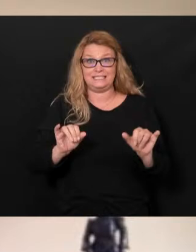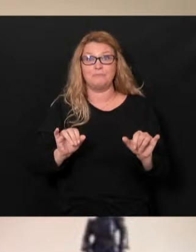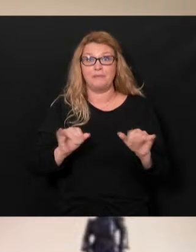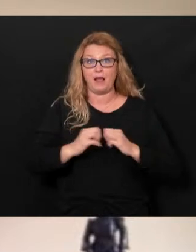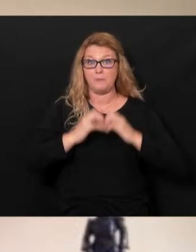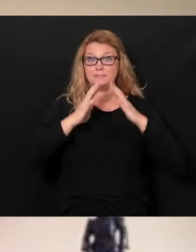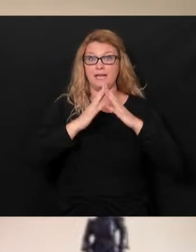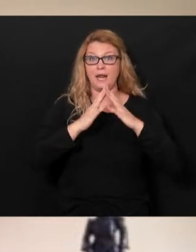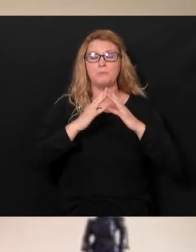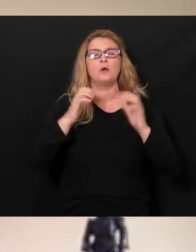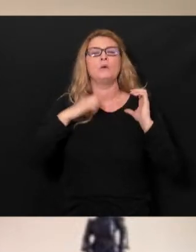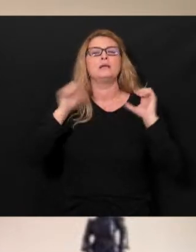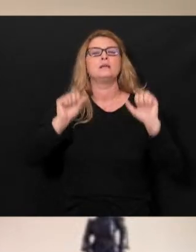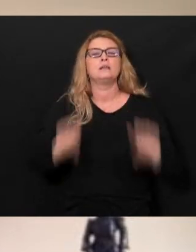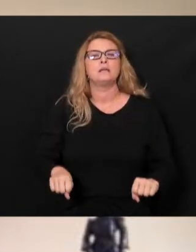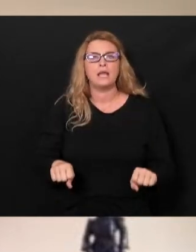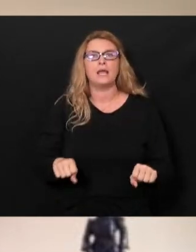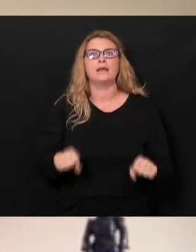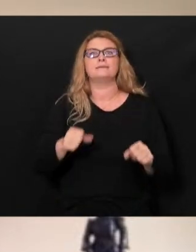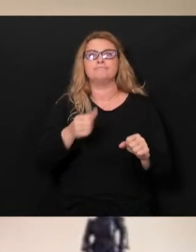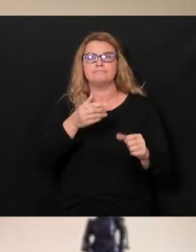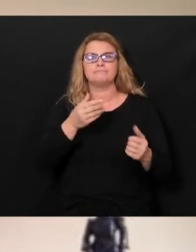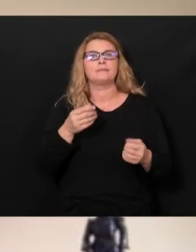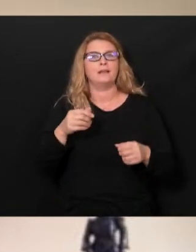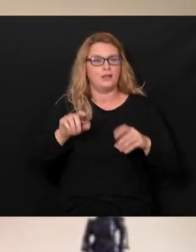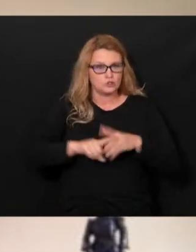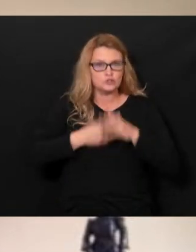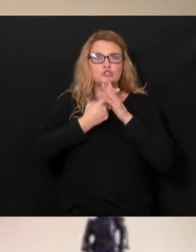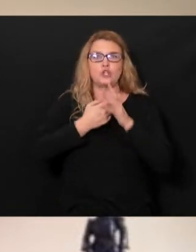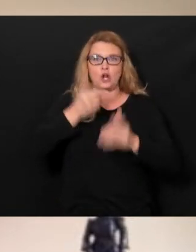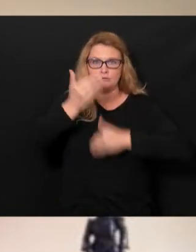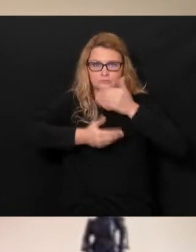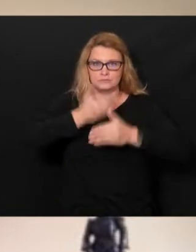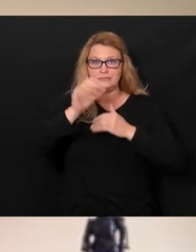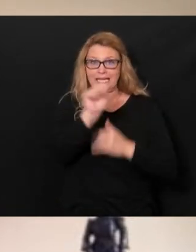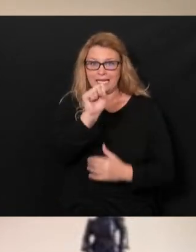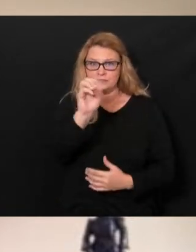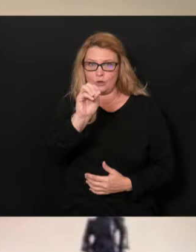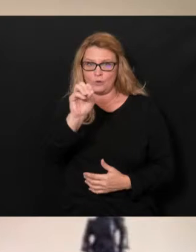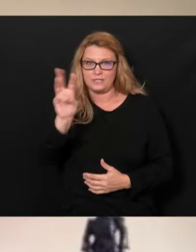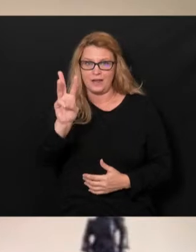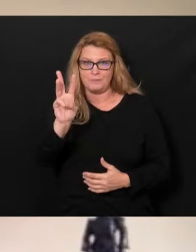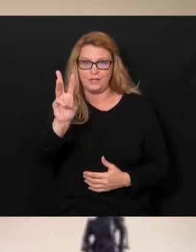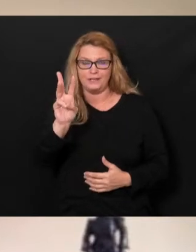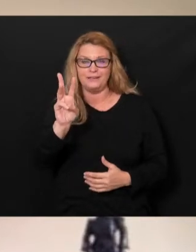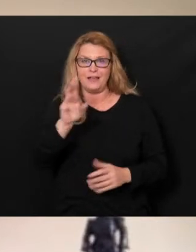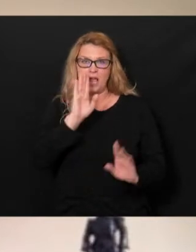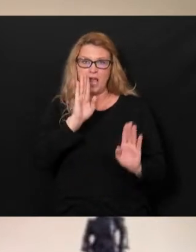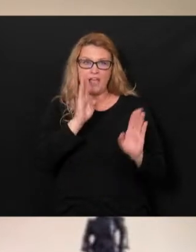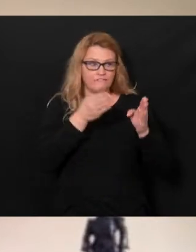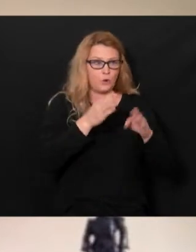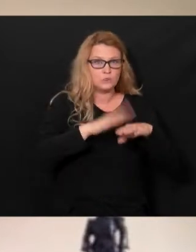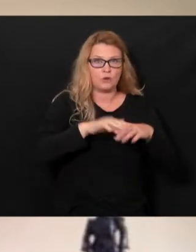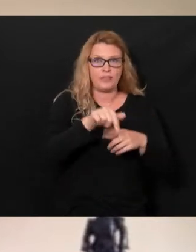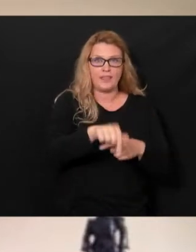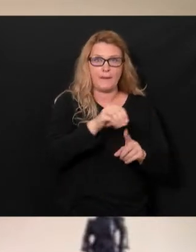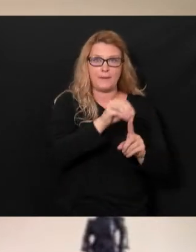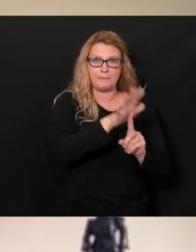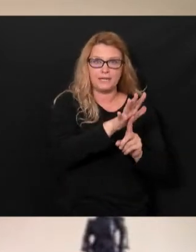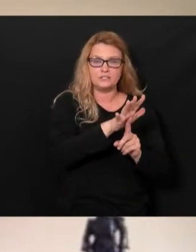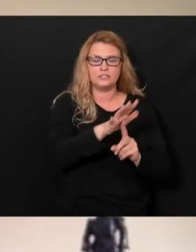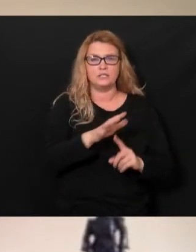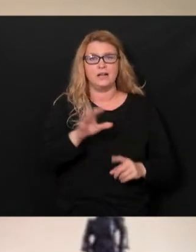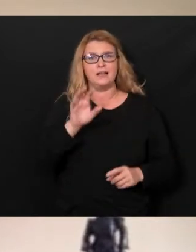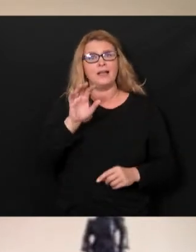allow us to better effectively carry out the governor's initiative of Save Our Wisdom and go after those populations. Our